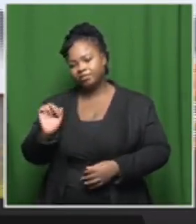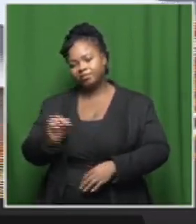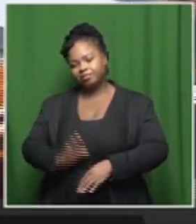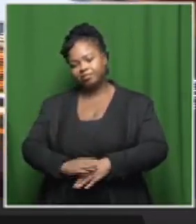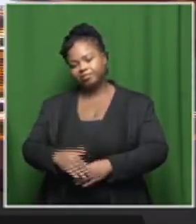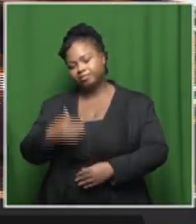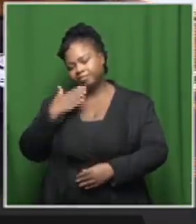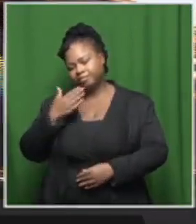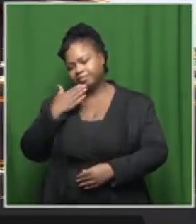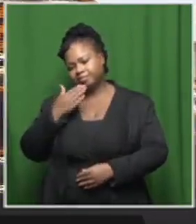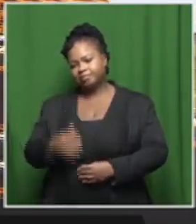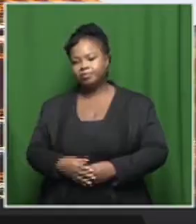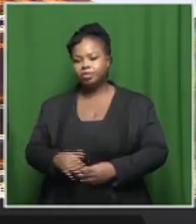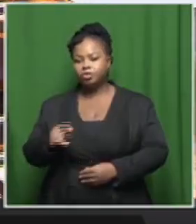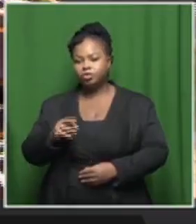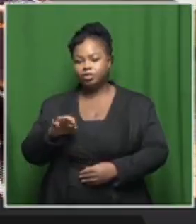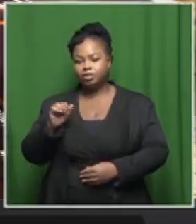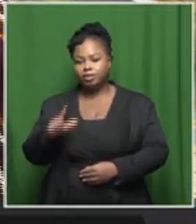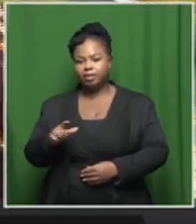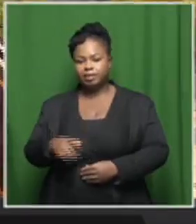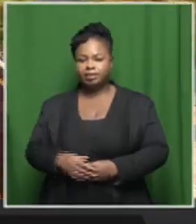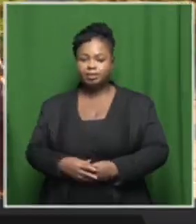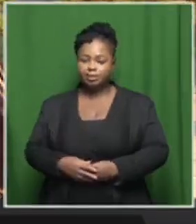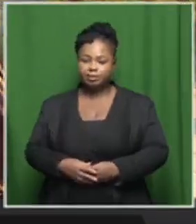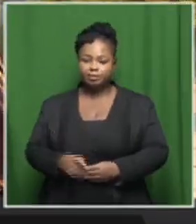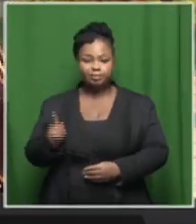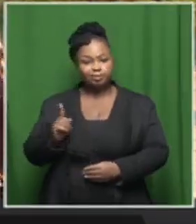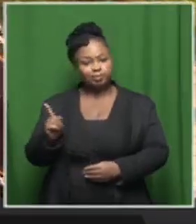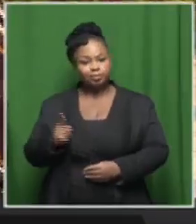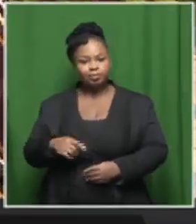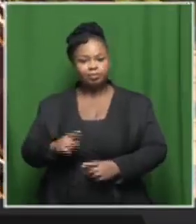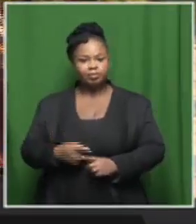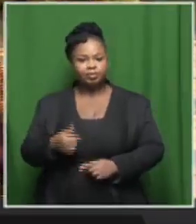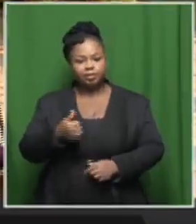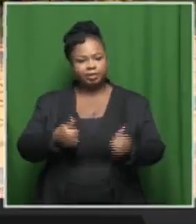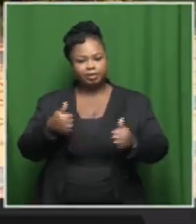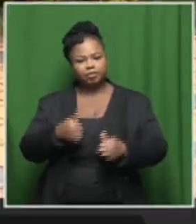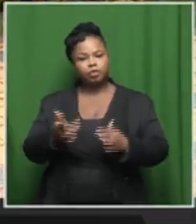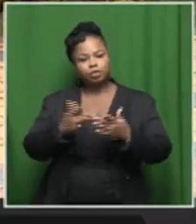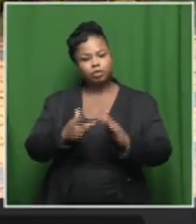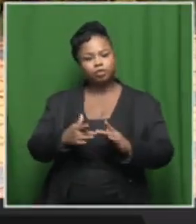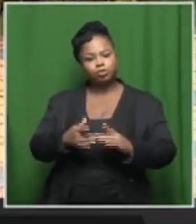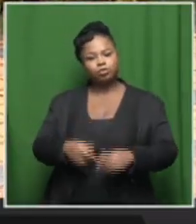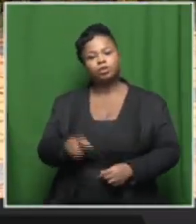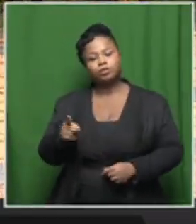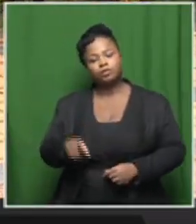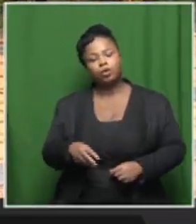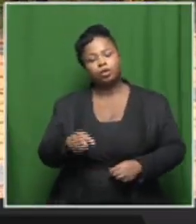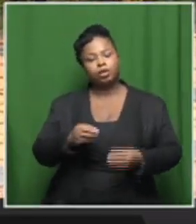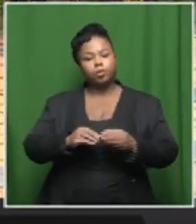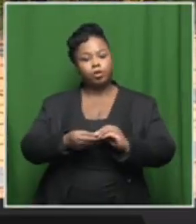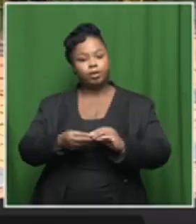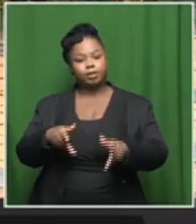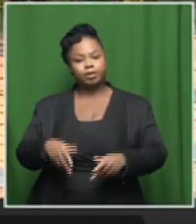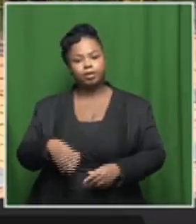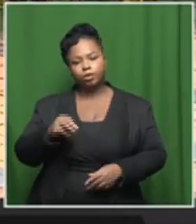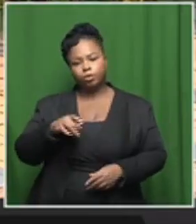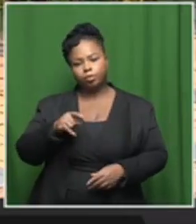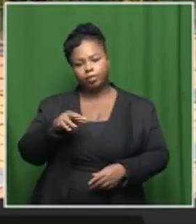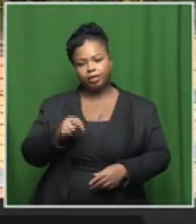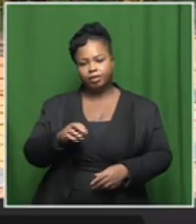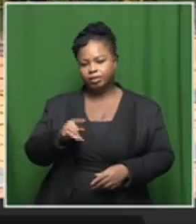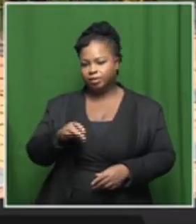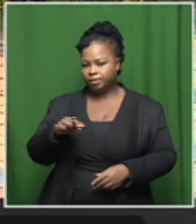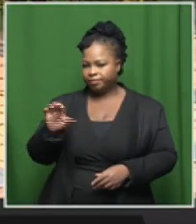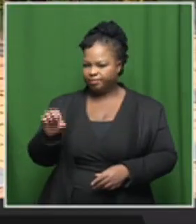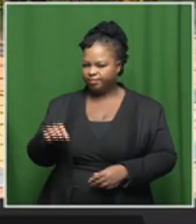time there and your insights. That's Sunil PRL. He is the Executive for Network Architecture and Modeling here at Openserve,